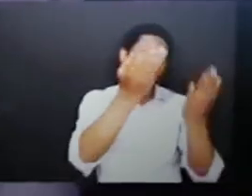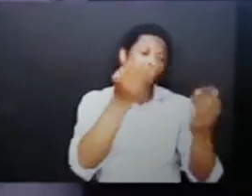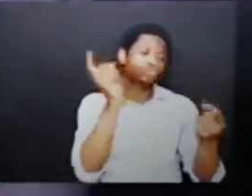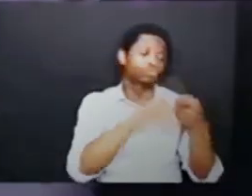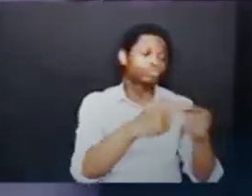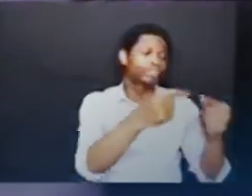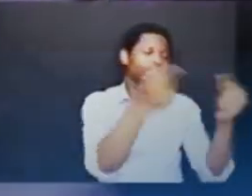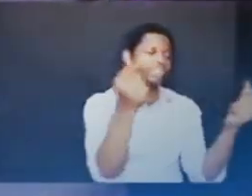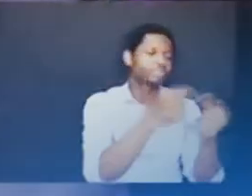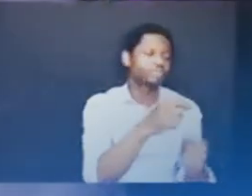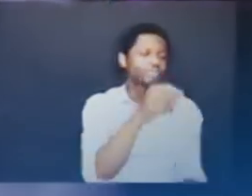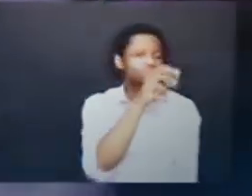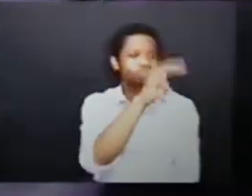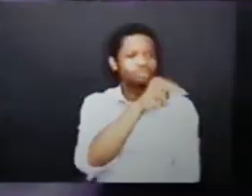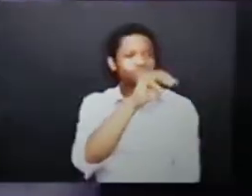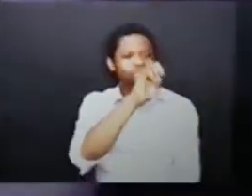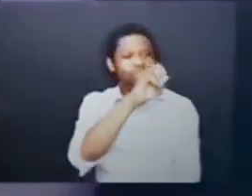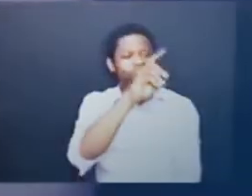Midianites. Now,